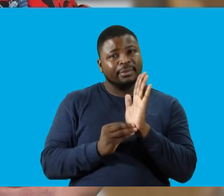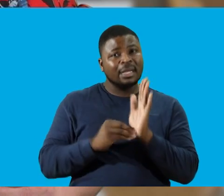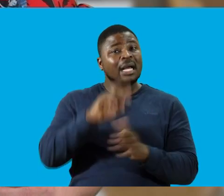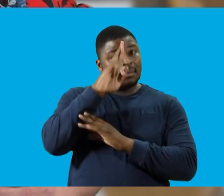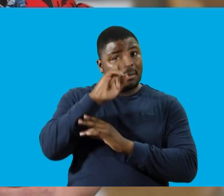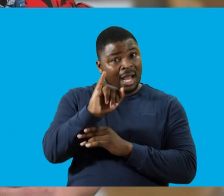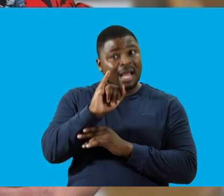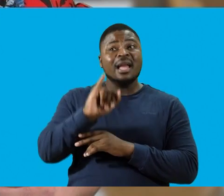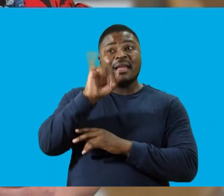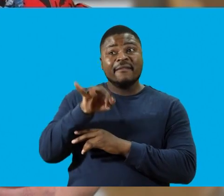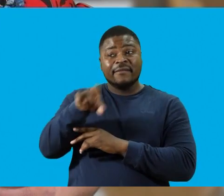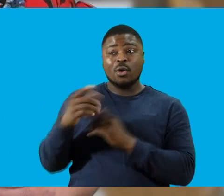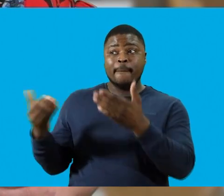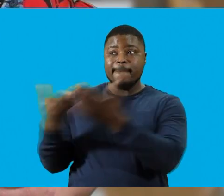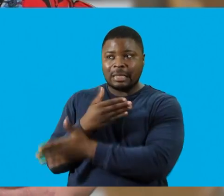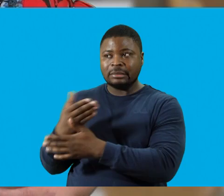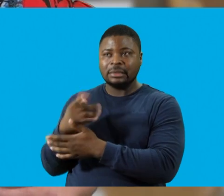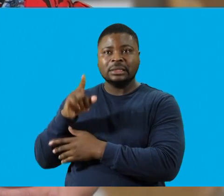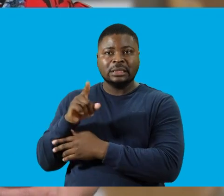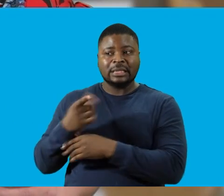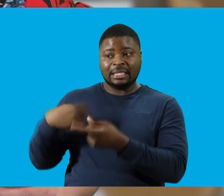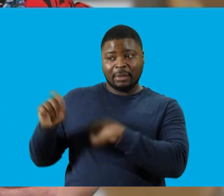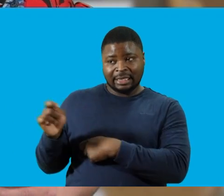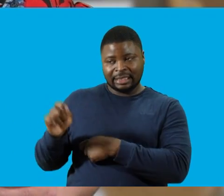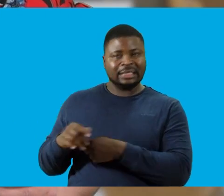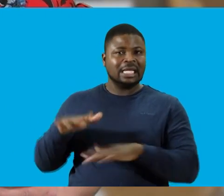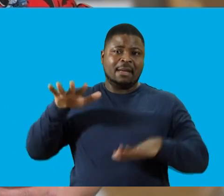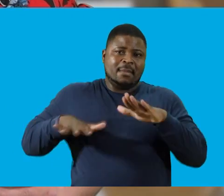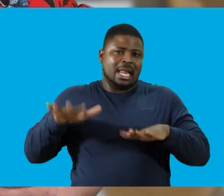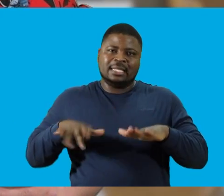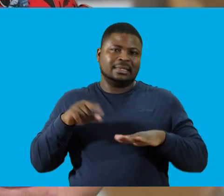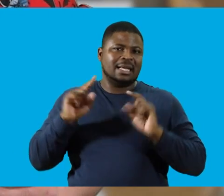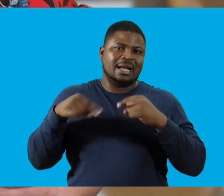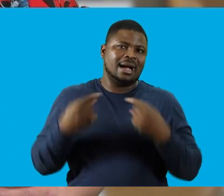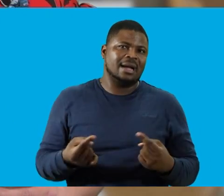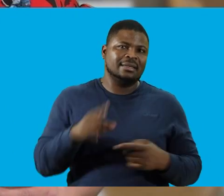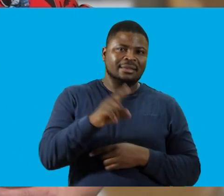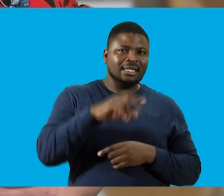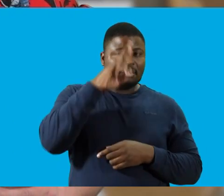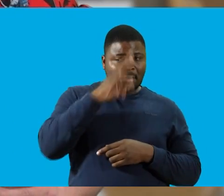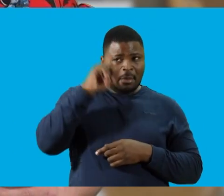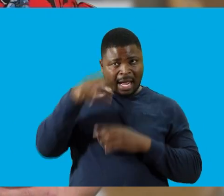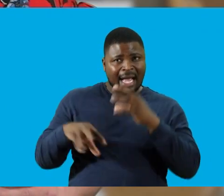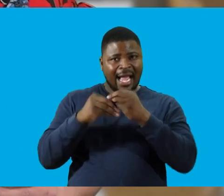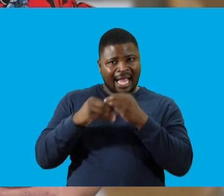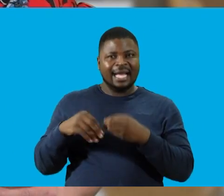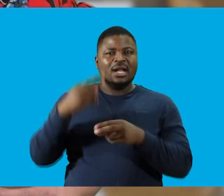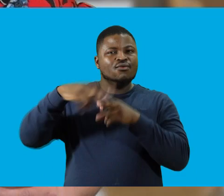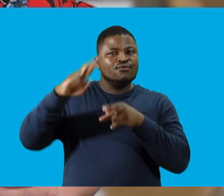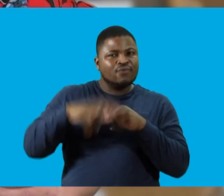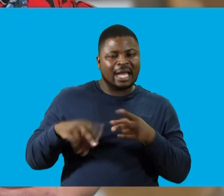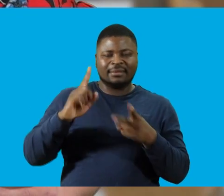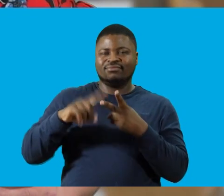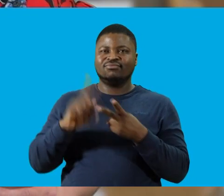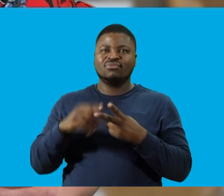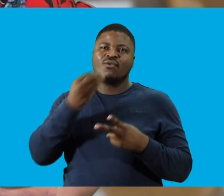to be able to balance it. So you list all your expenses, fixed expenses like rent, variable expenses